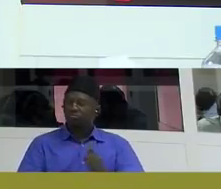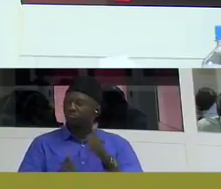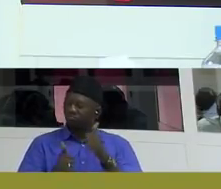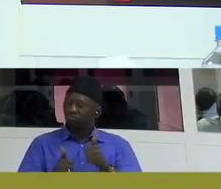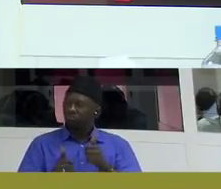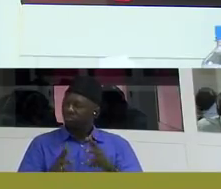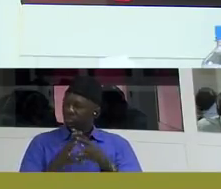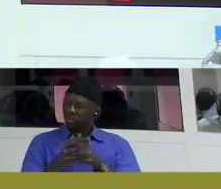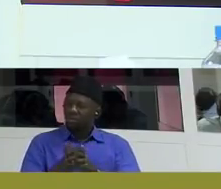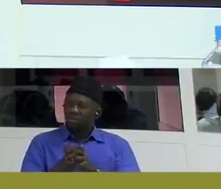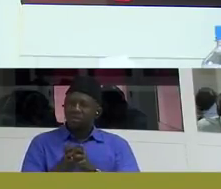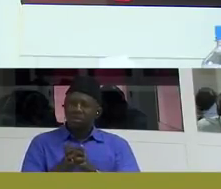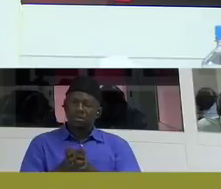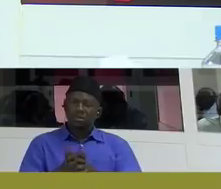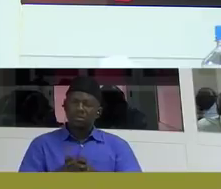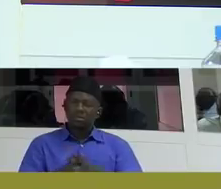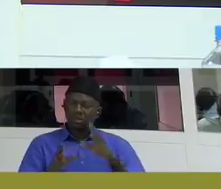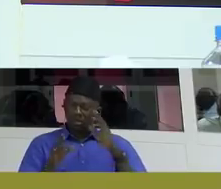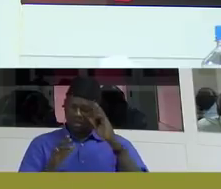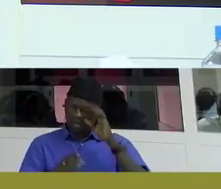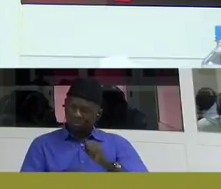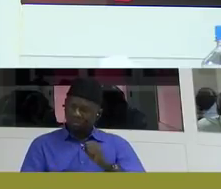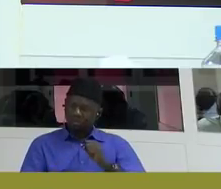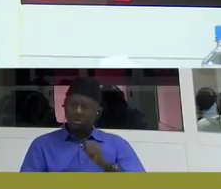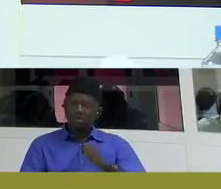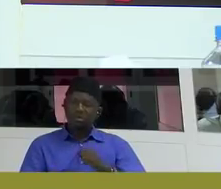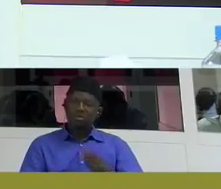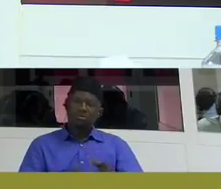tolerance, understanding, and unity.